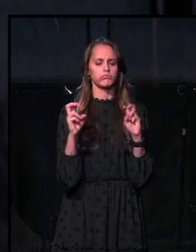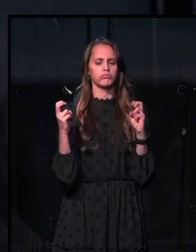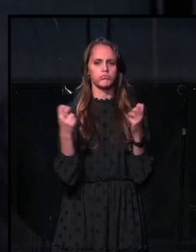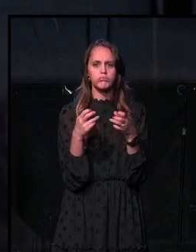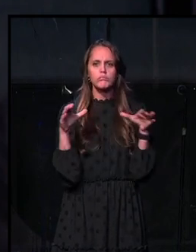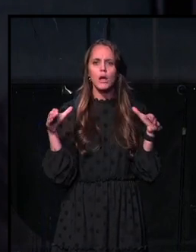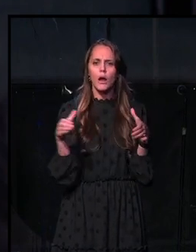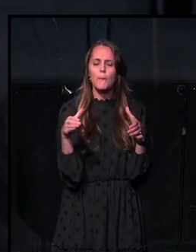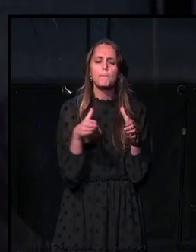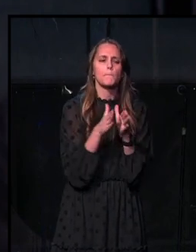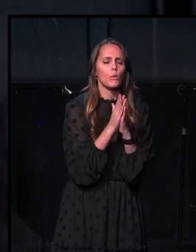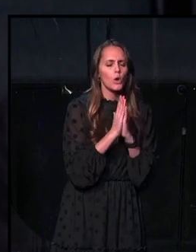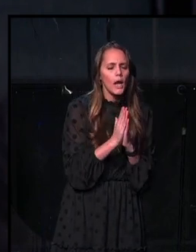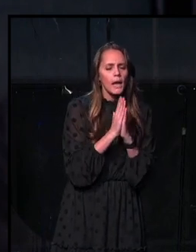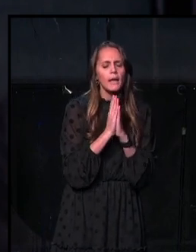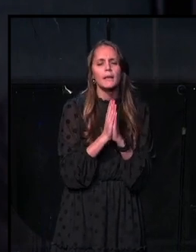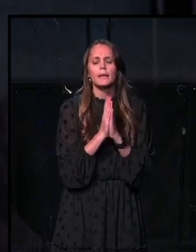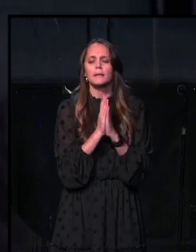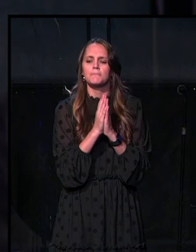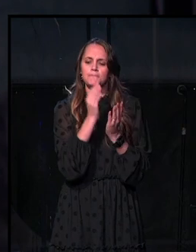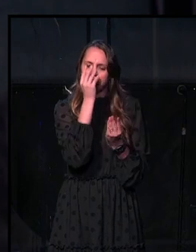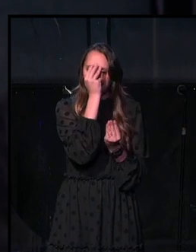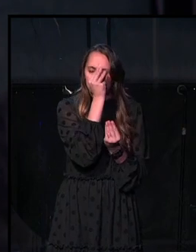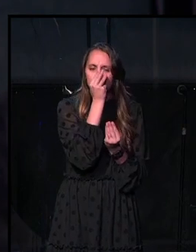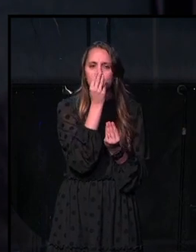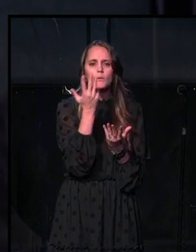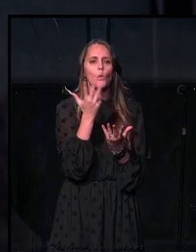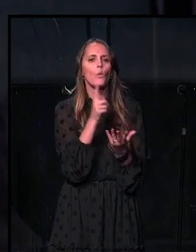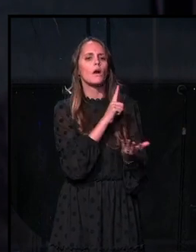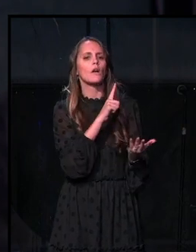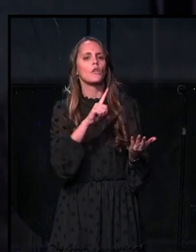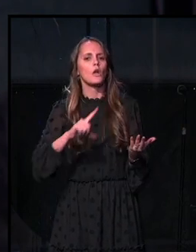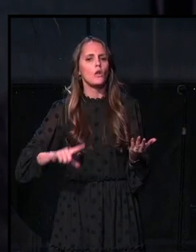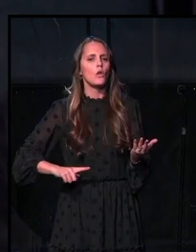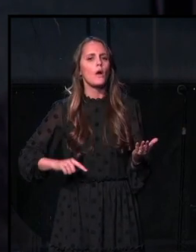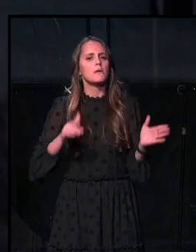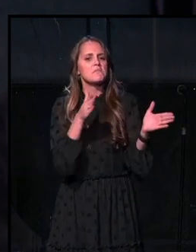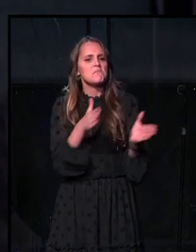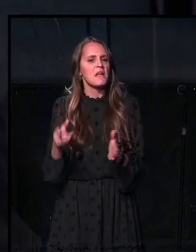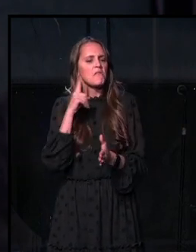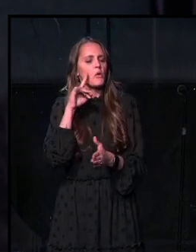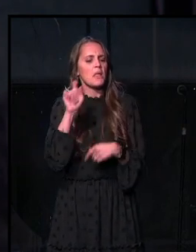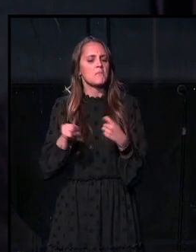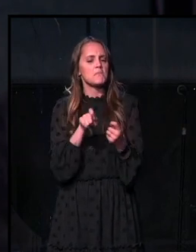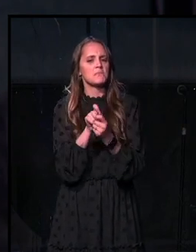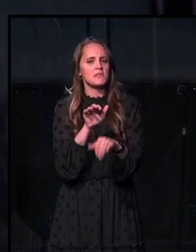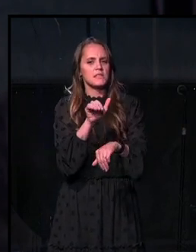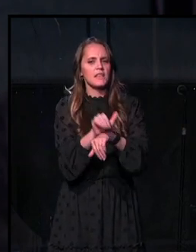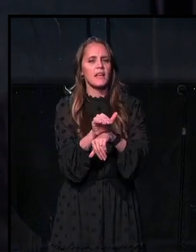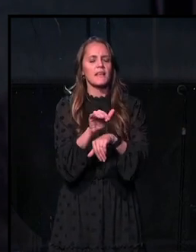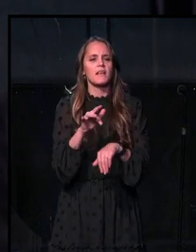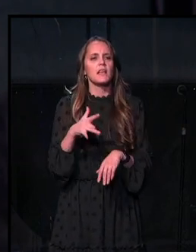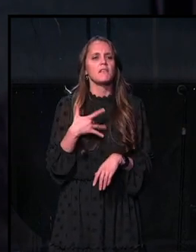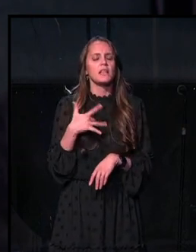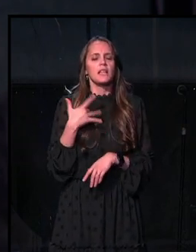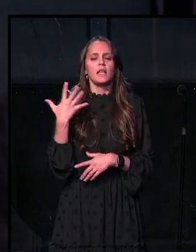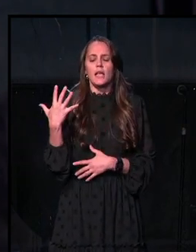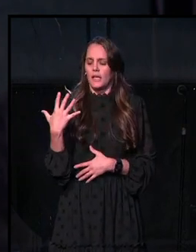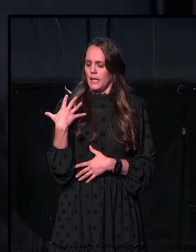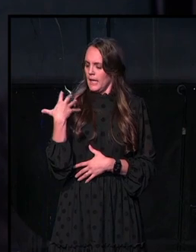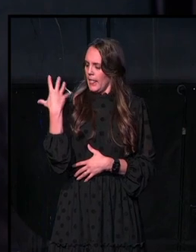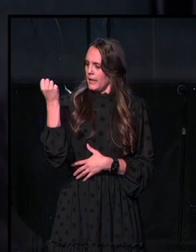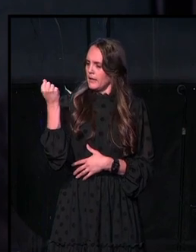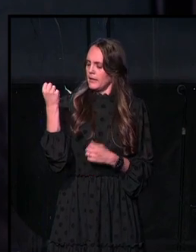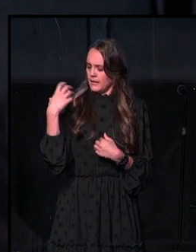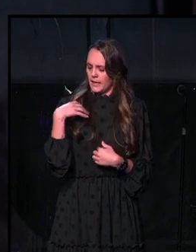just prayed and discerned what the Lord has for this night, there was just that healing. Healing was just